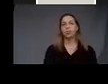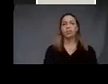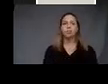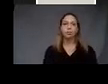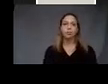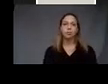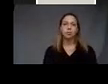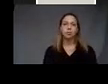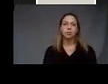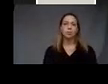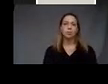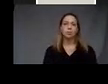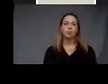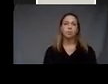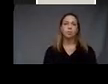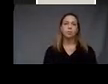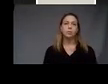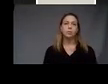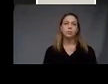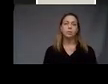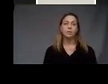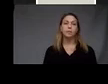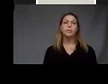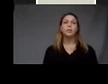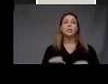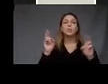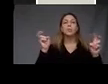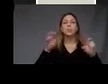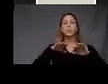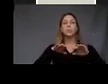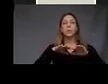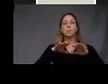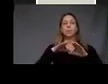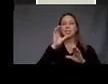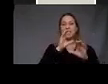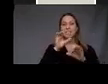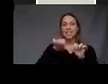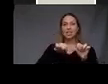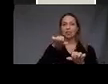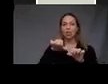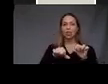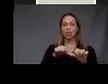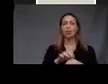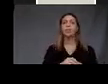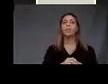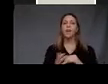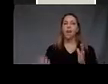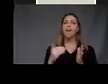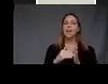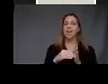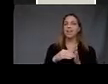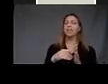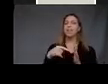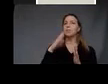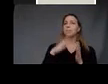This is swimmers seeking each other. Again, this looks at relationships,